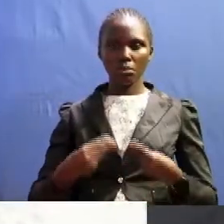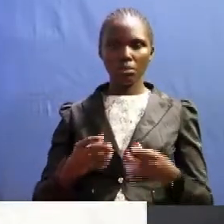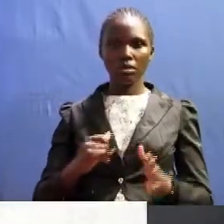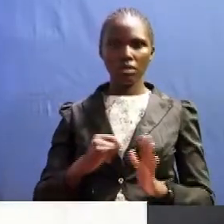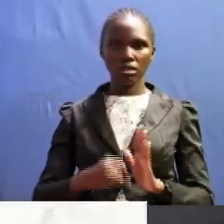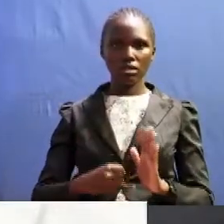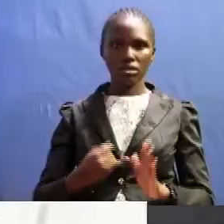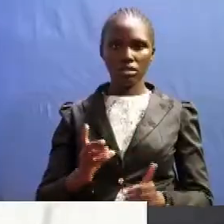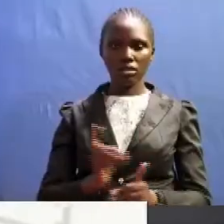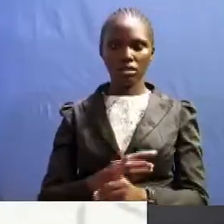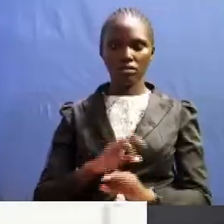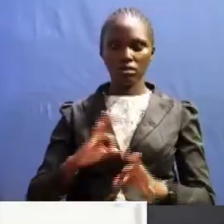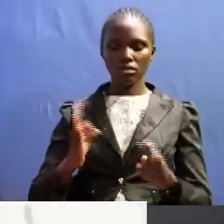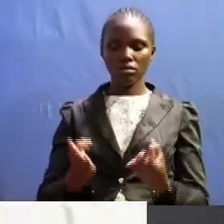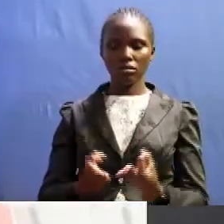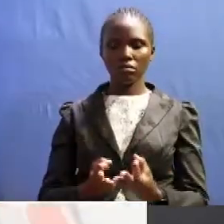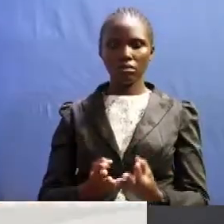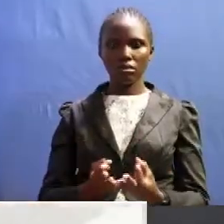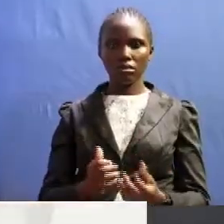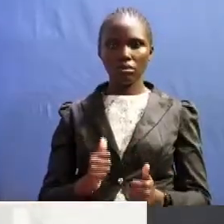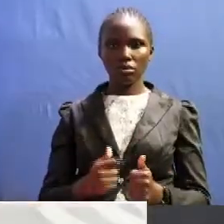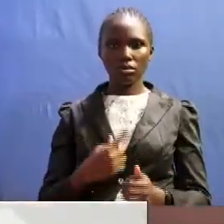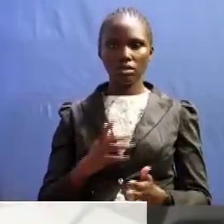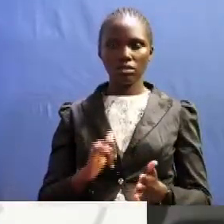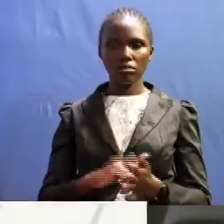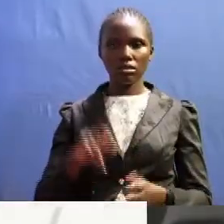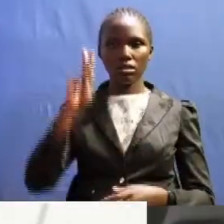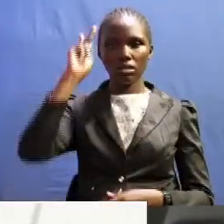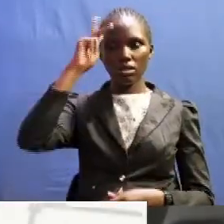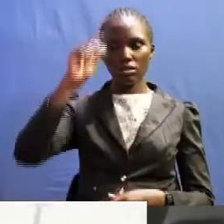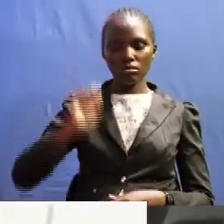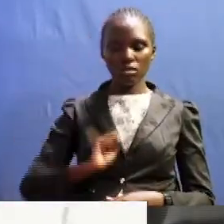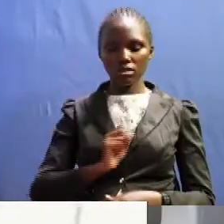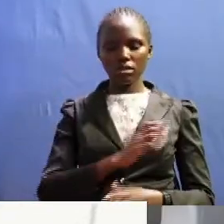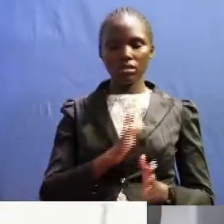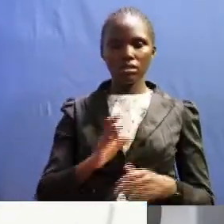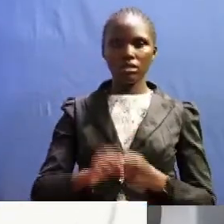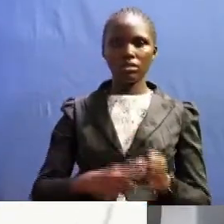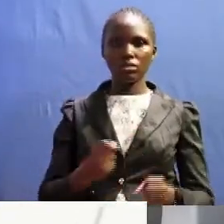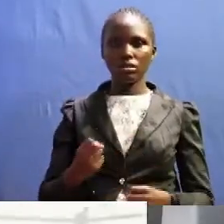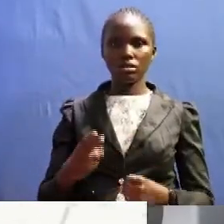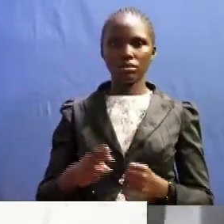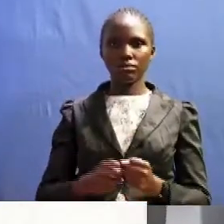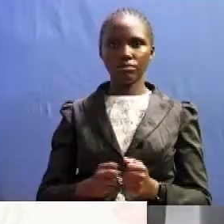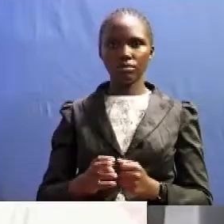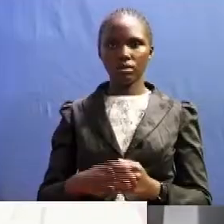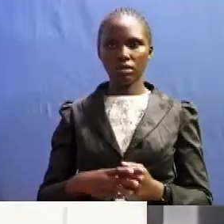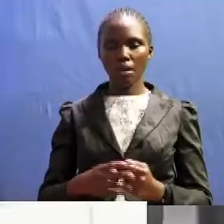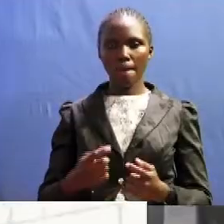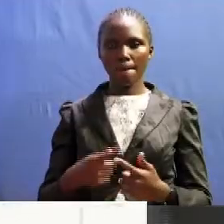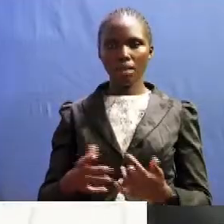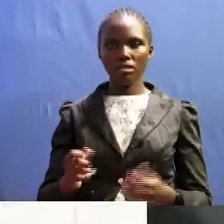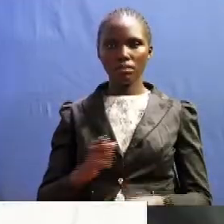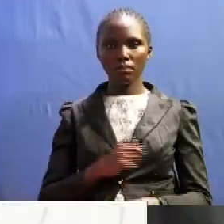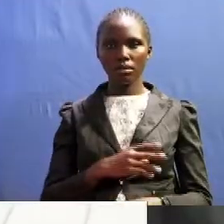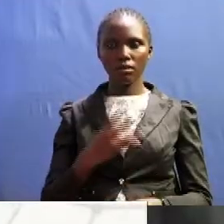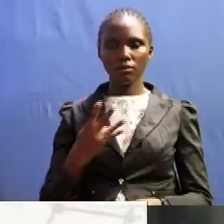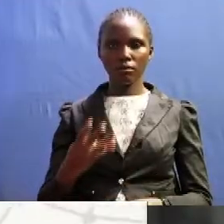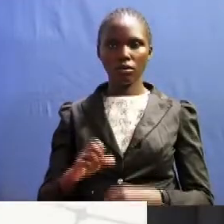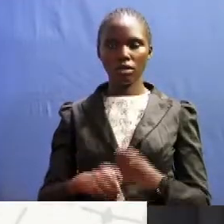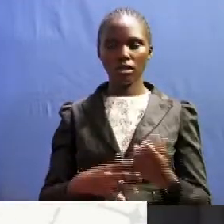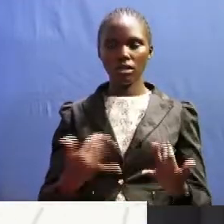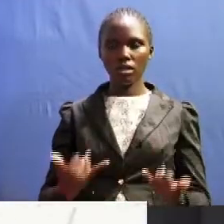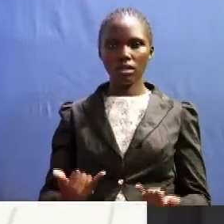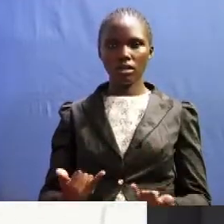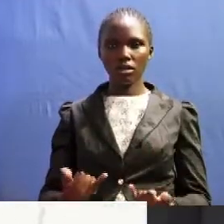companies linked to his family during his tenure as Kiambu Senator in 2017. On April 15 this year,